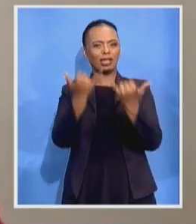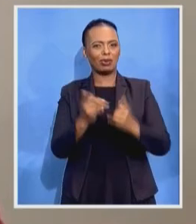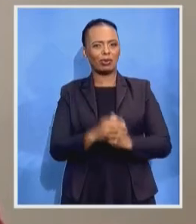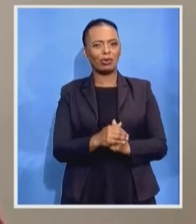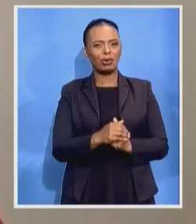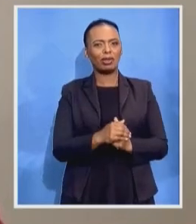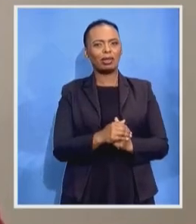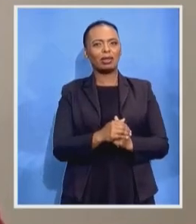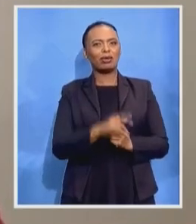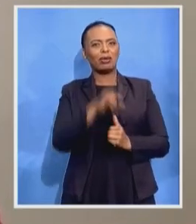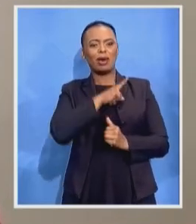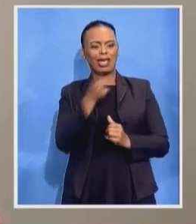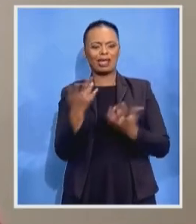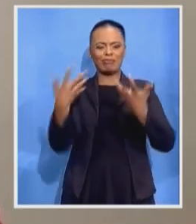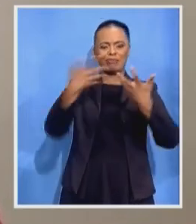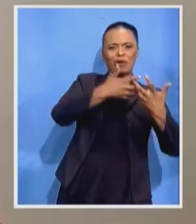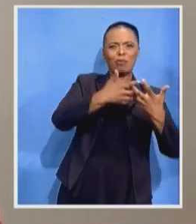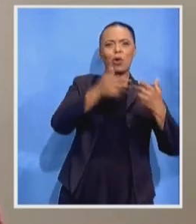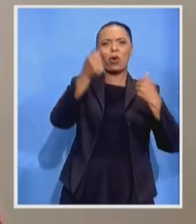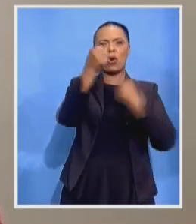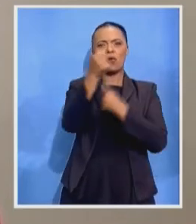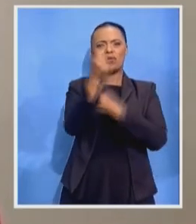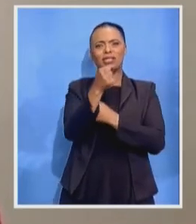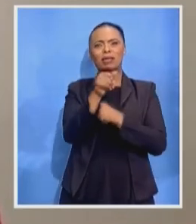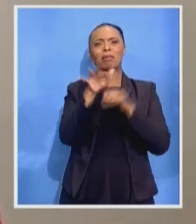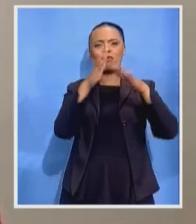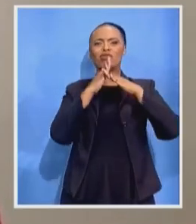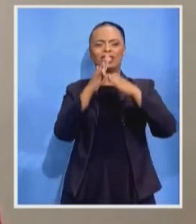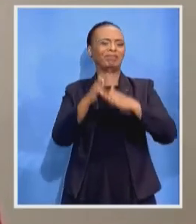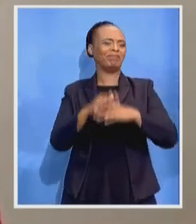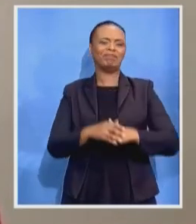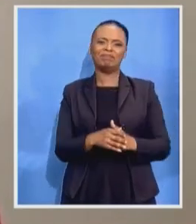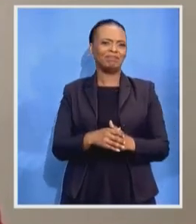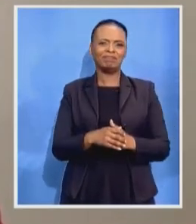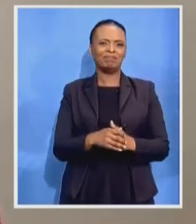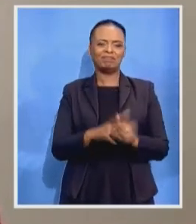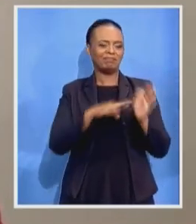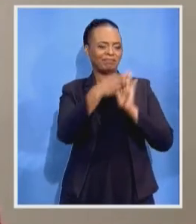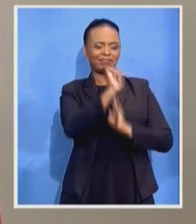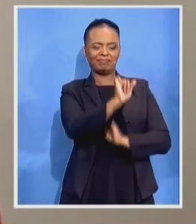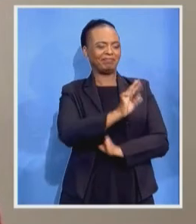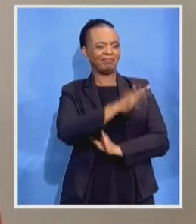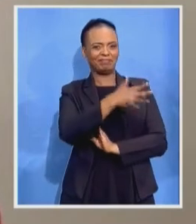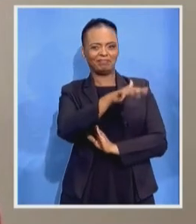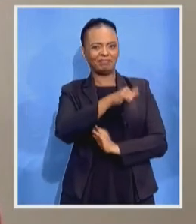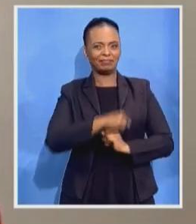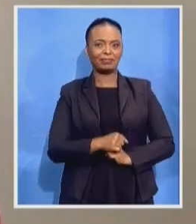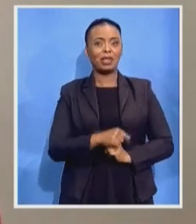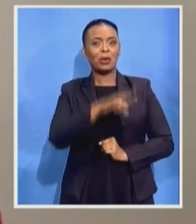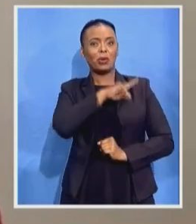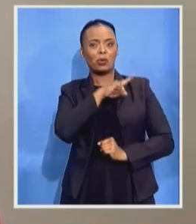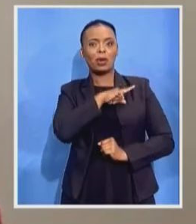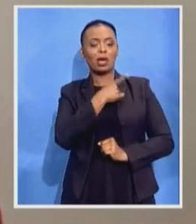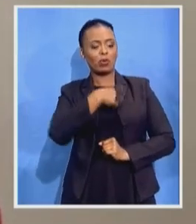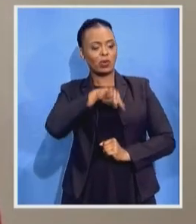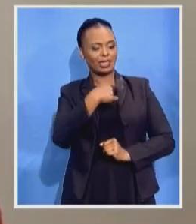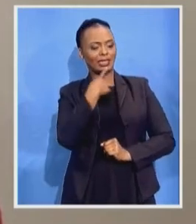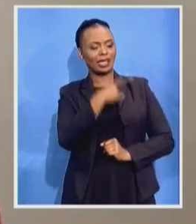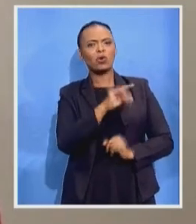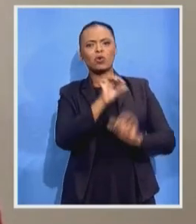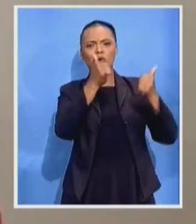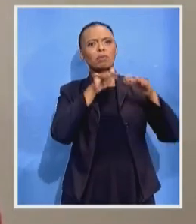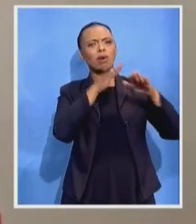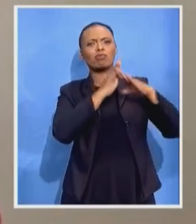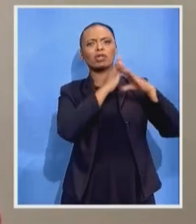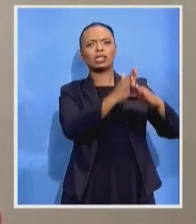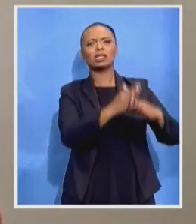protector. We have called, in fact, for us, what we are saying, it would be good for the public protector just to do the obvious and the right